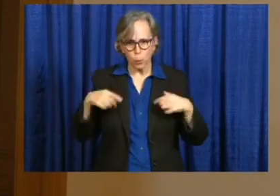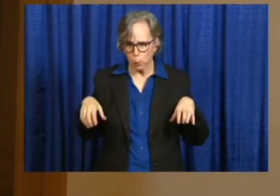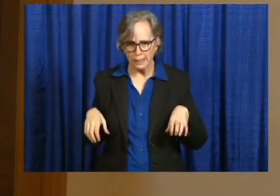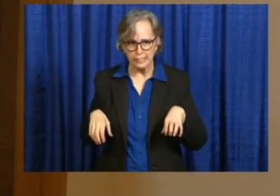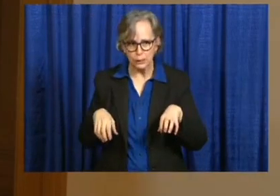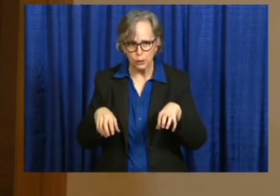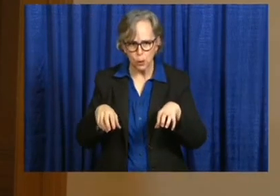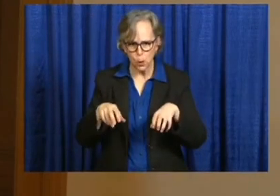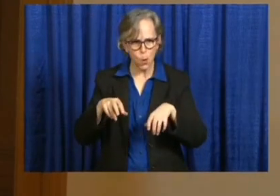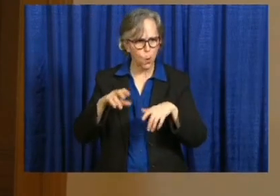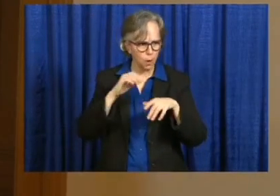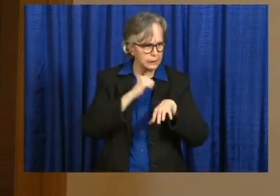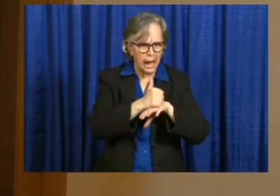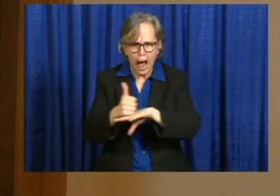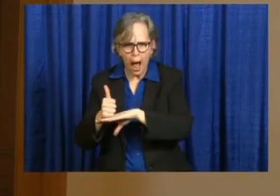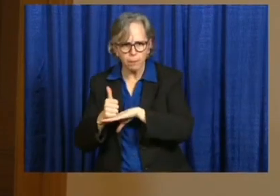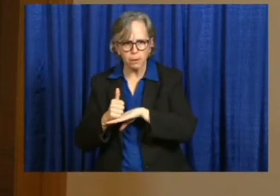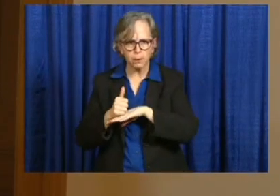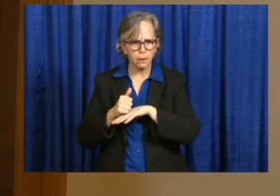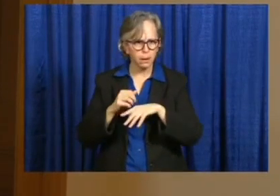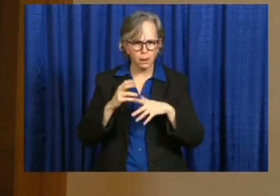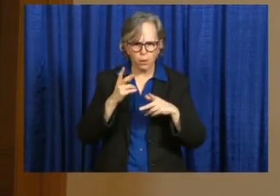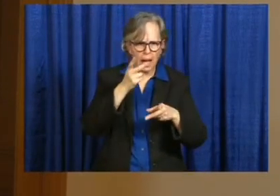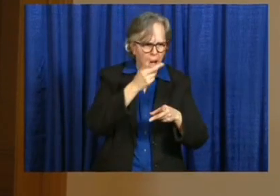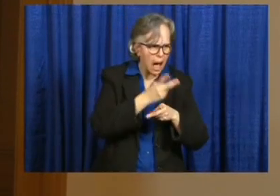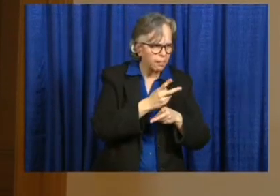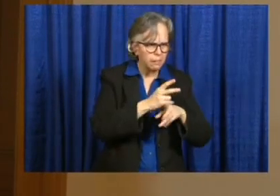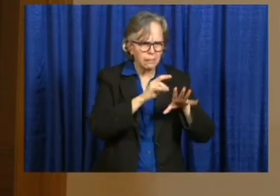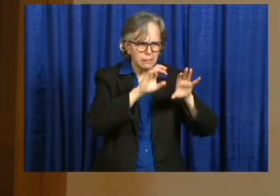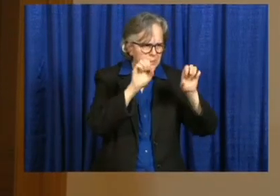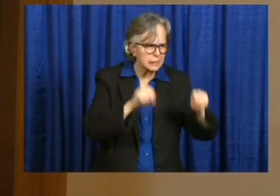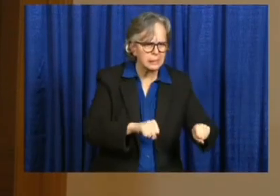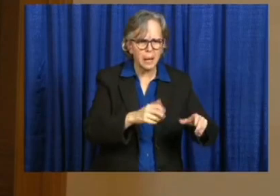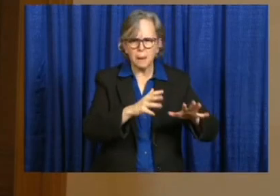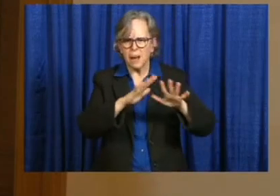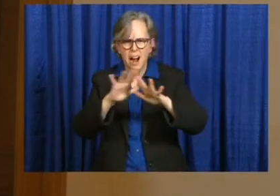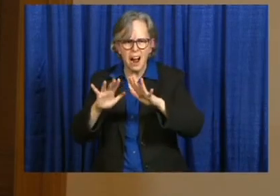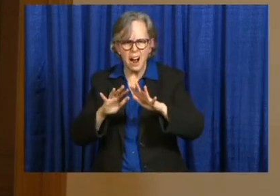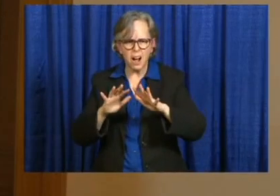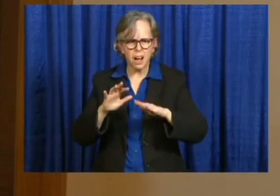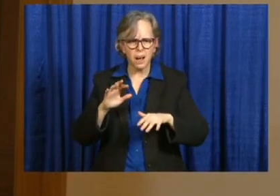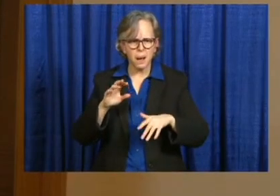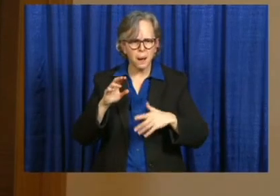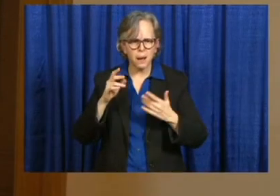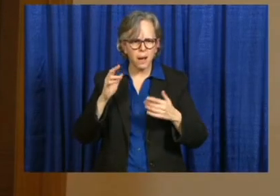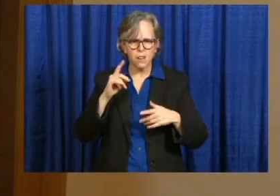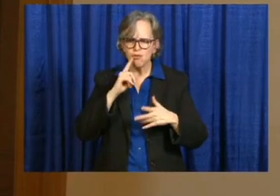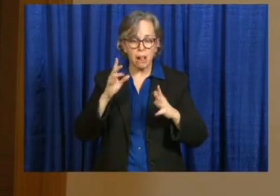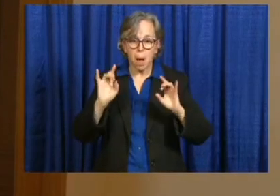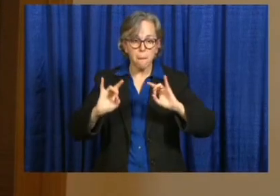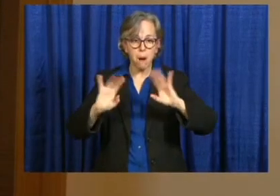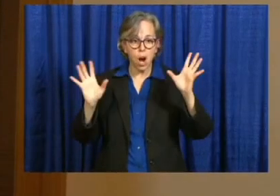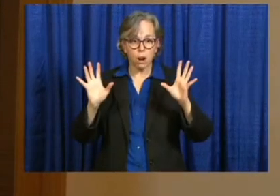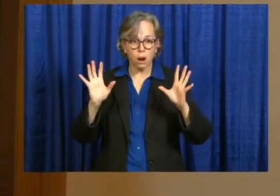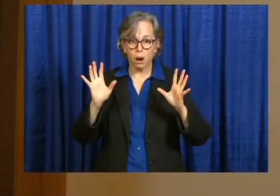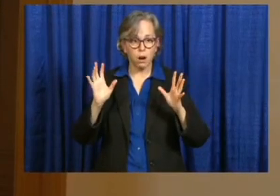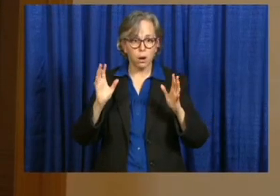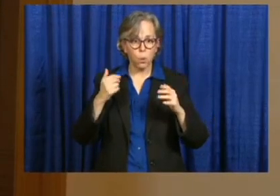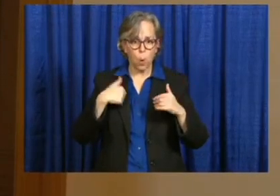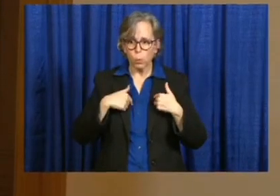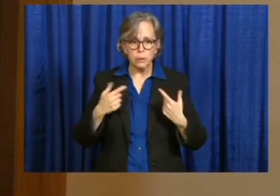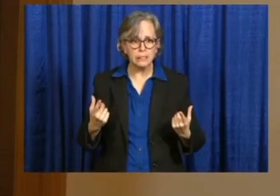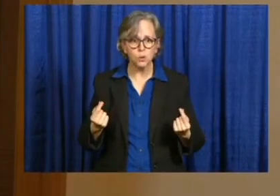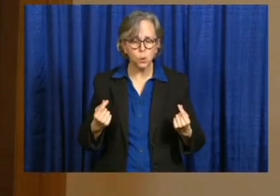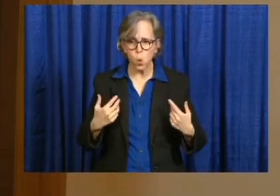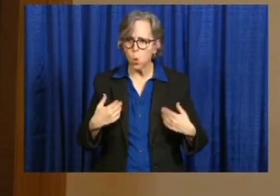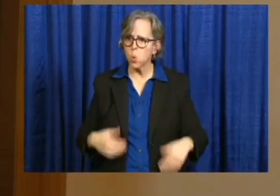our healthcare system in Ohio right now, it's almost miraculous. The science we're doing as quickly as we can is really miraculous. But